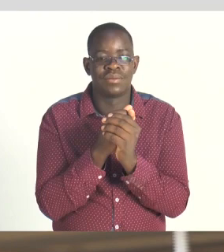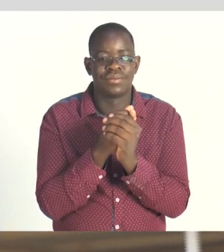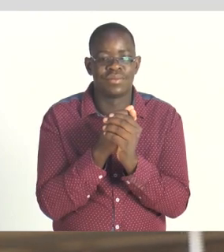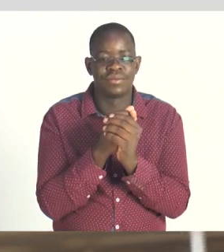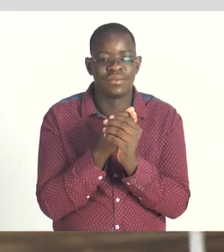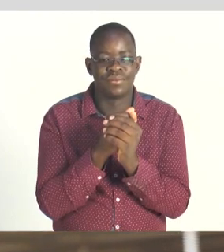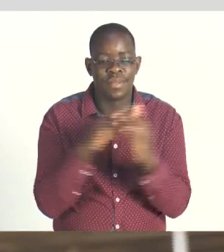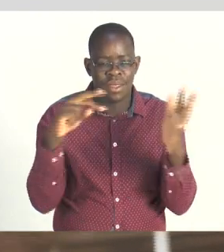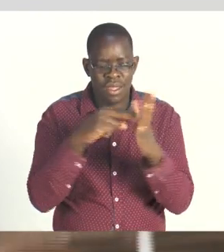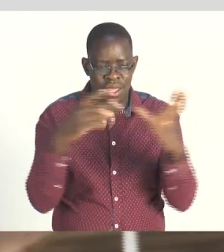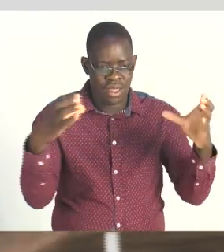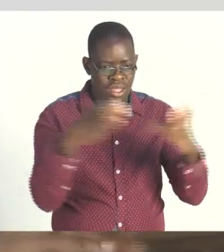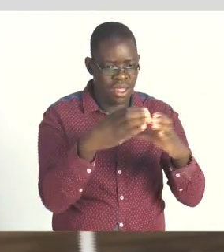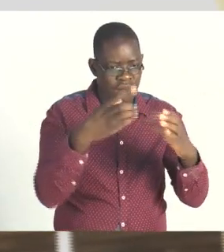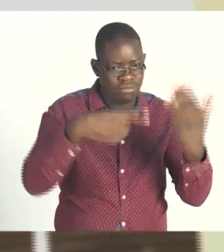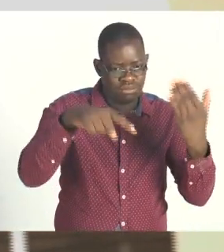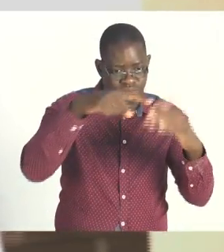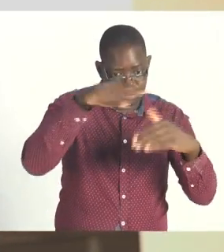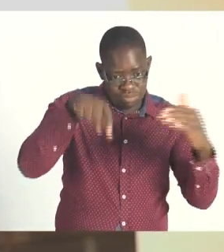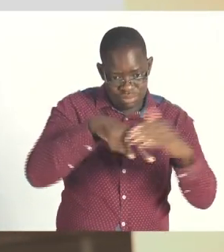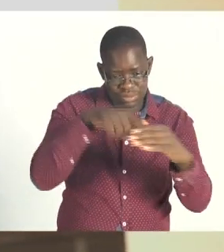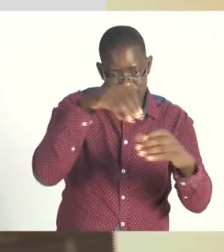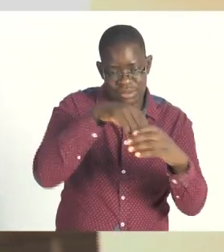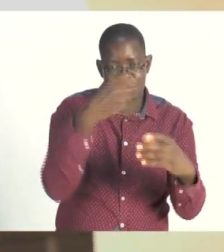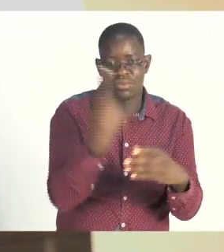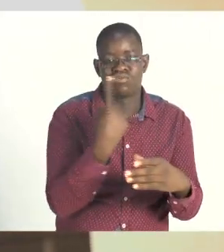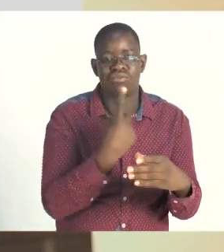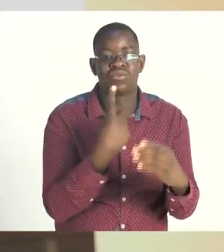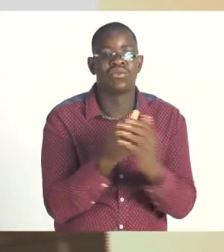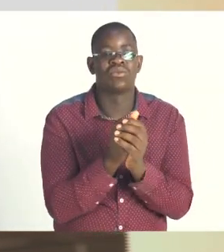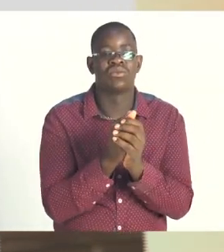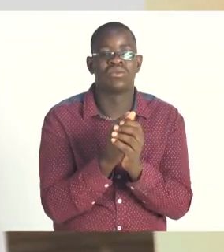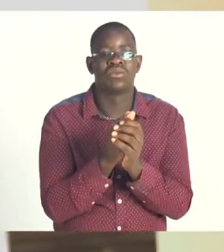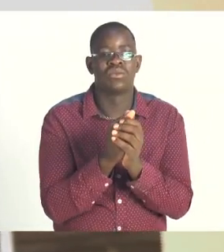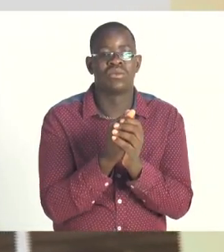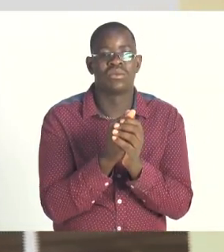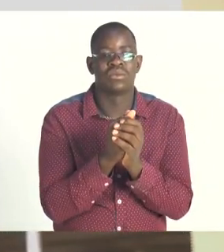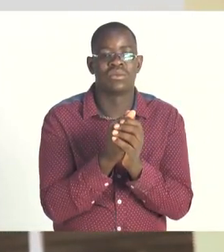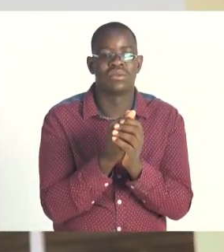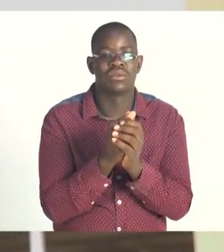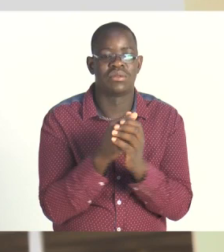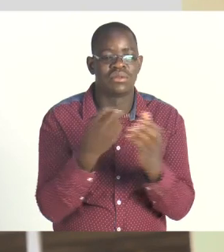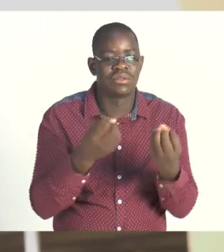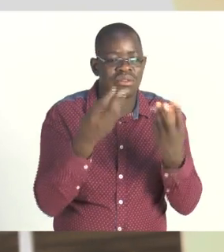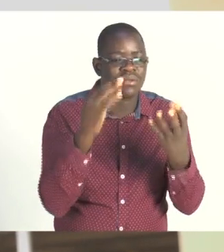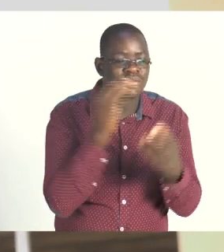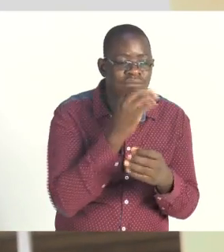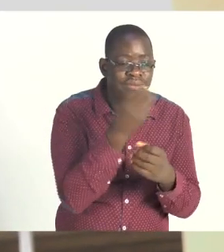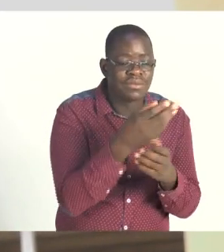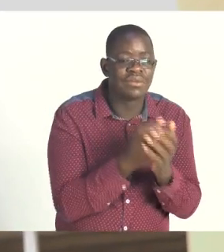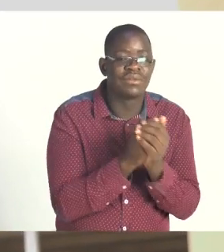here. But no, this does not mean that we keep the animals cooped up in a cage and we're feeding them.